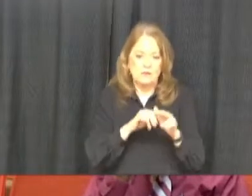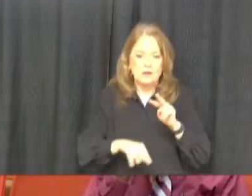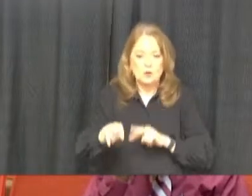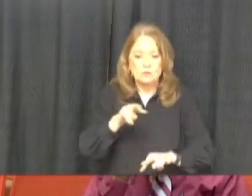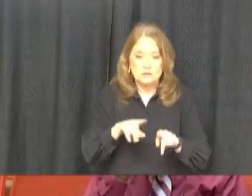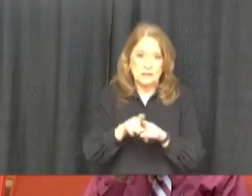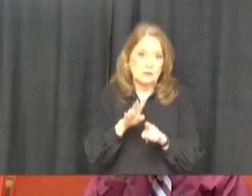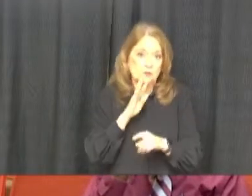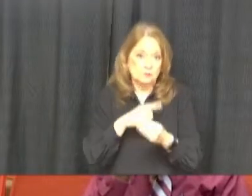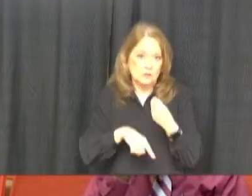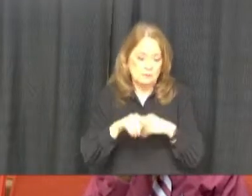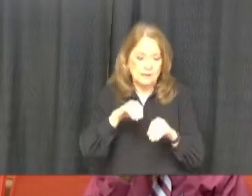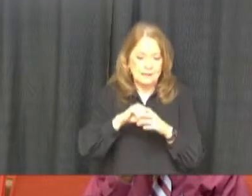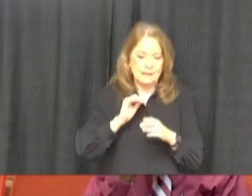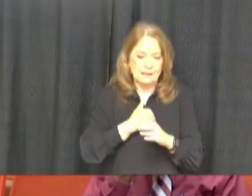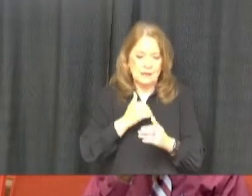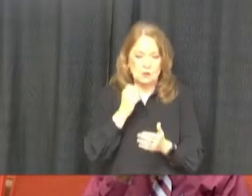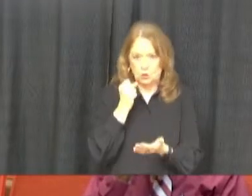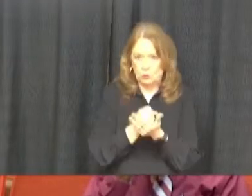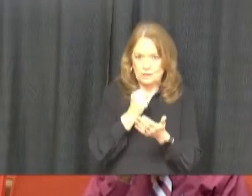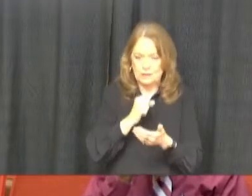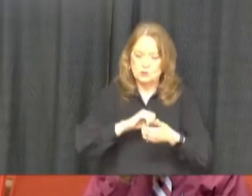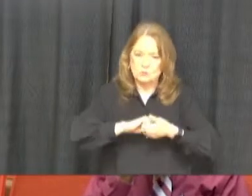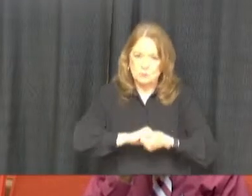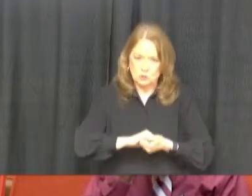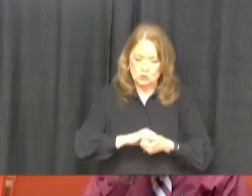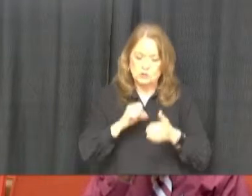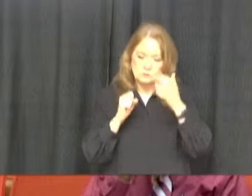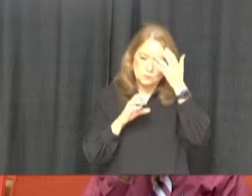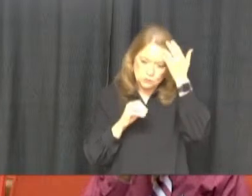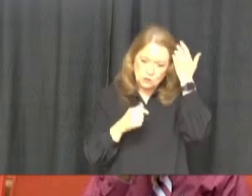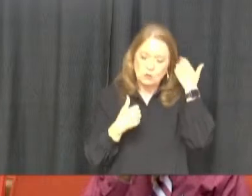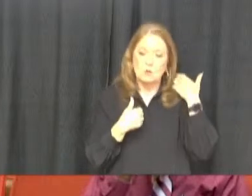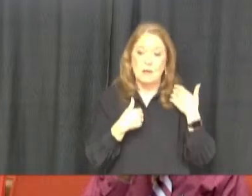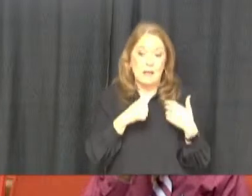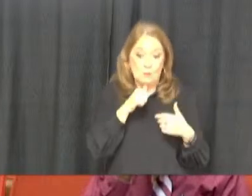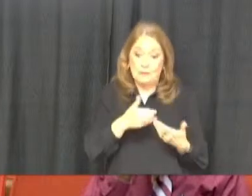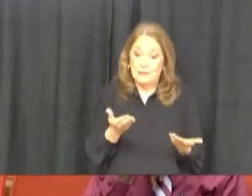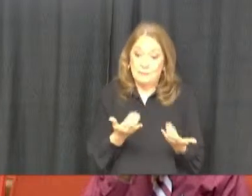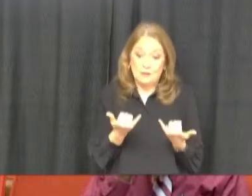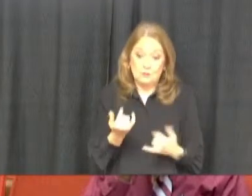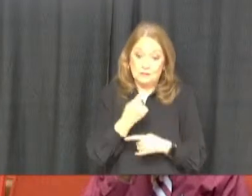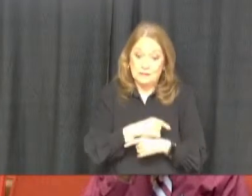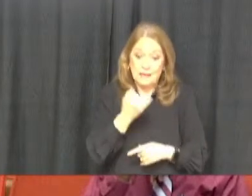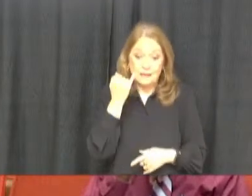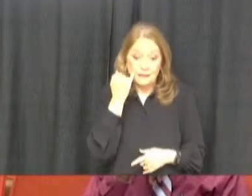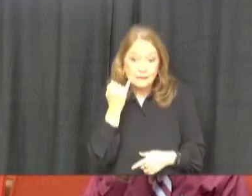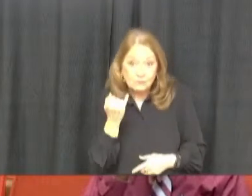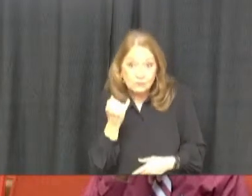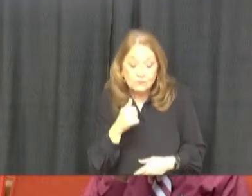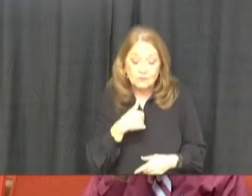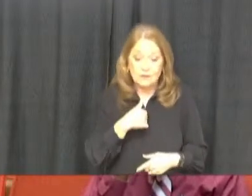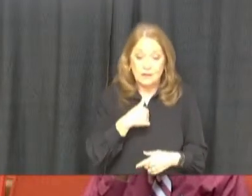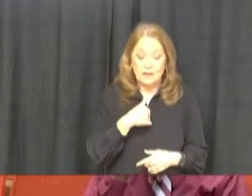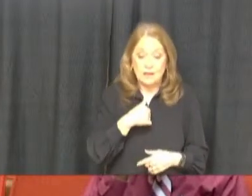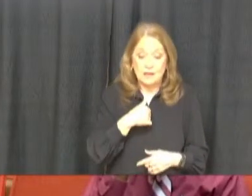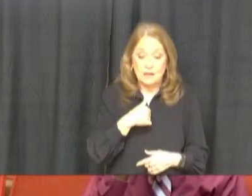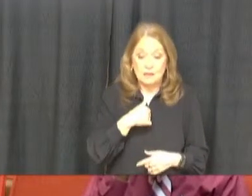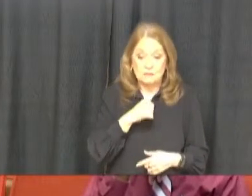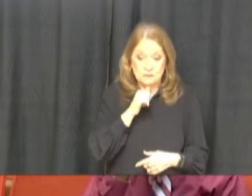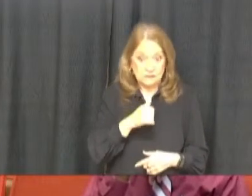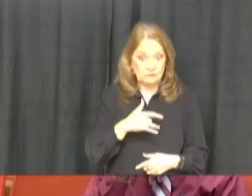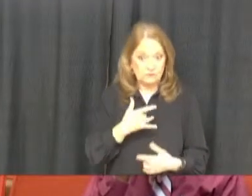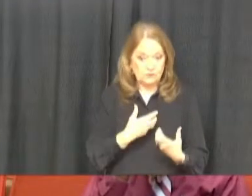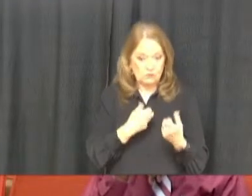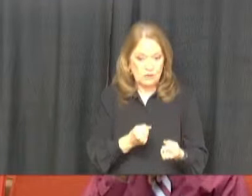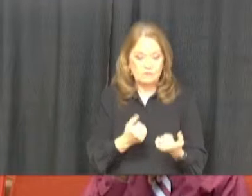in our accreditation partnership. So I wouldn't be here today if I wasn't confident that now is the